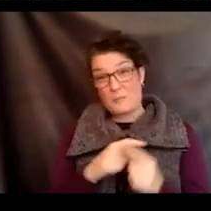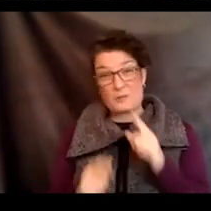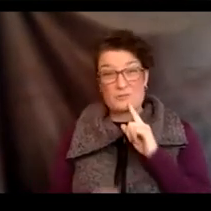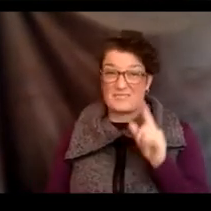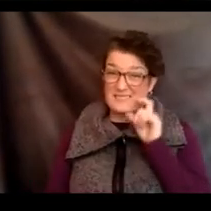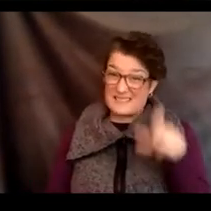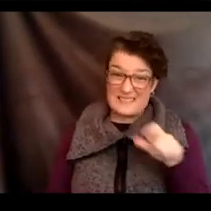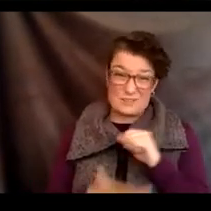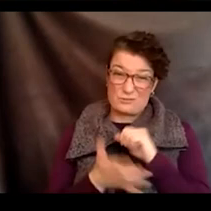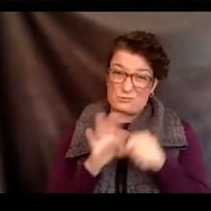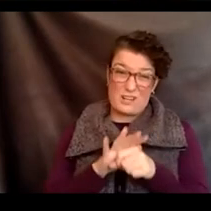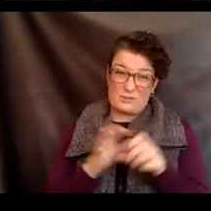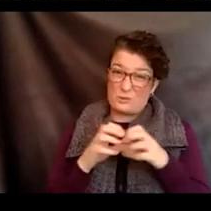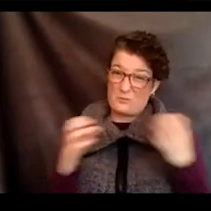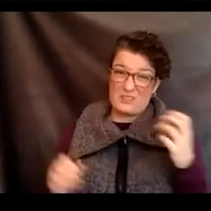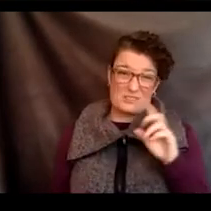hard.